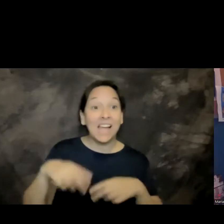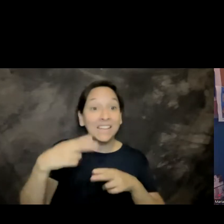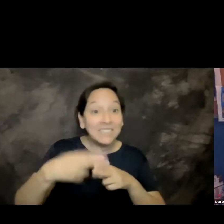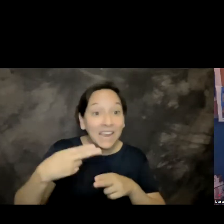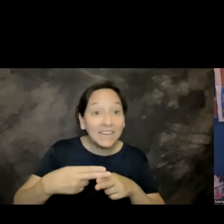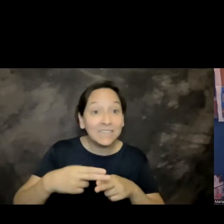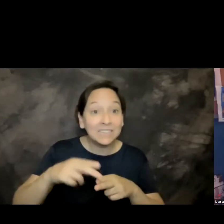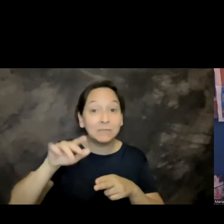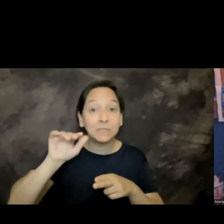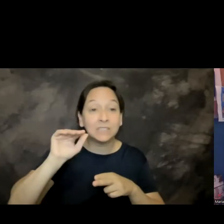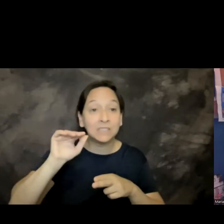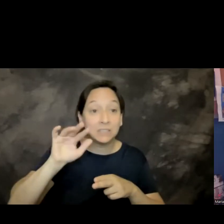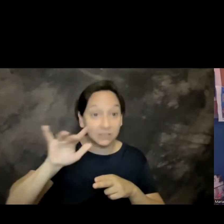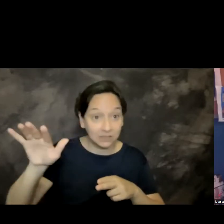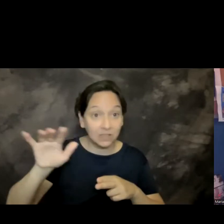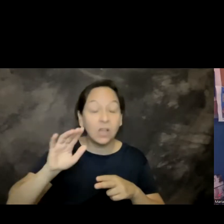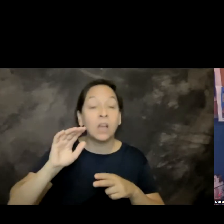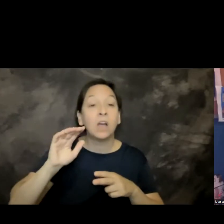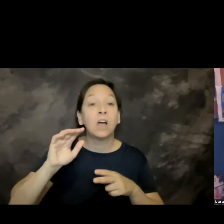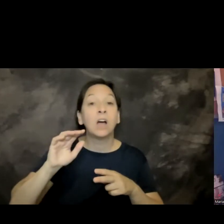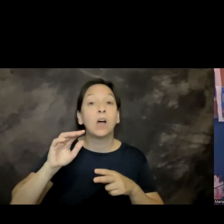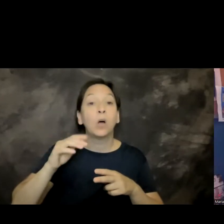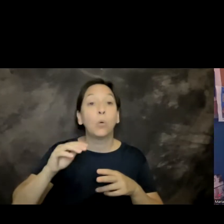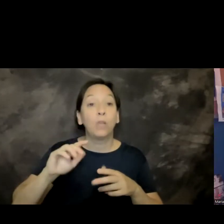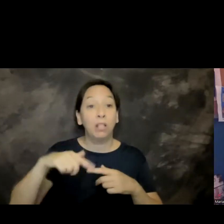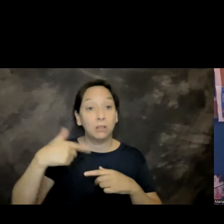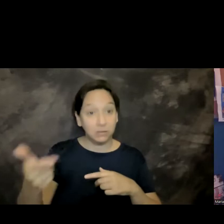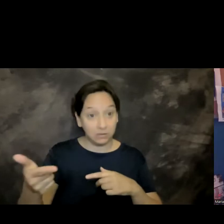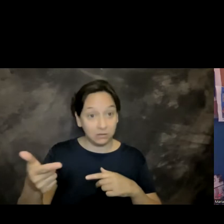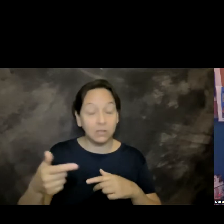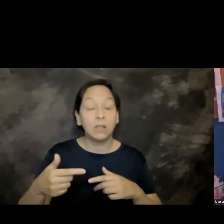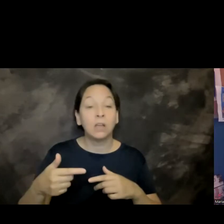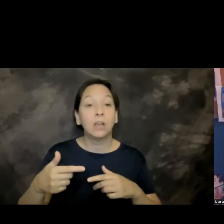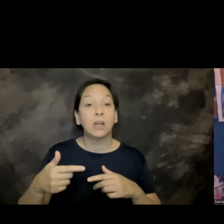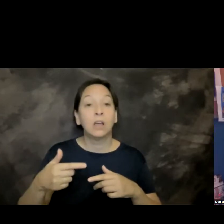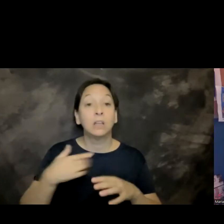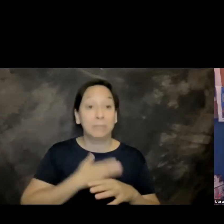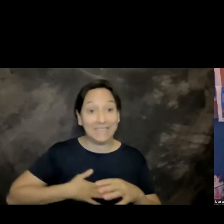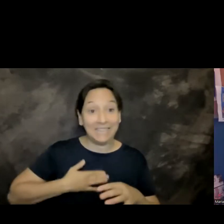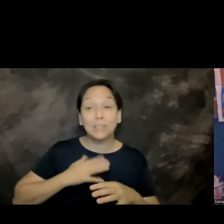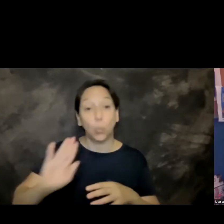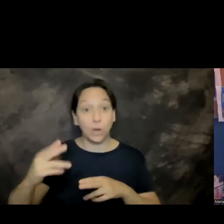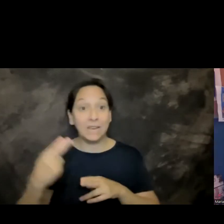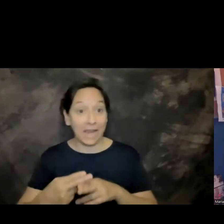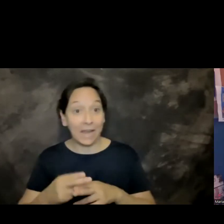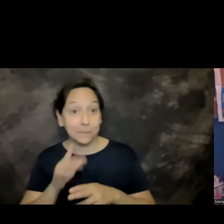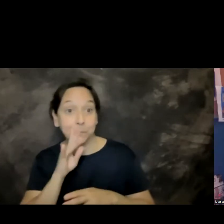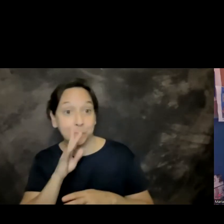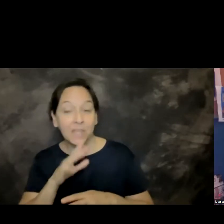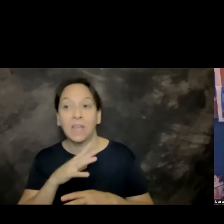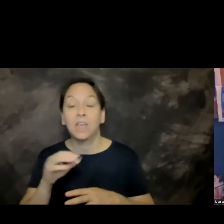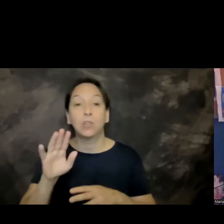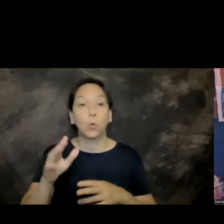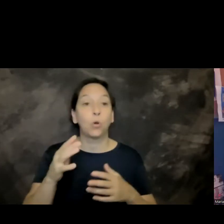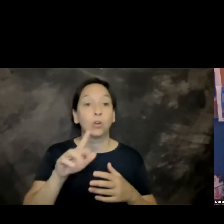allow them to come off mute. Please say your name, say your question or your recommendation, and then